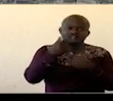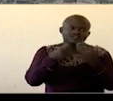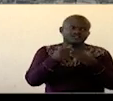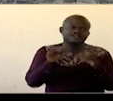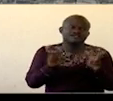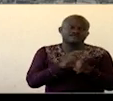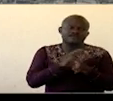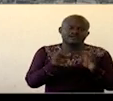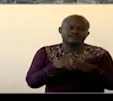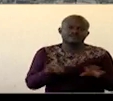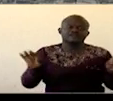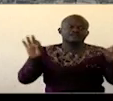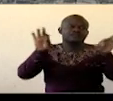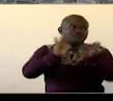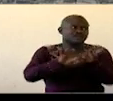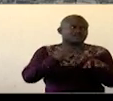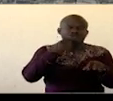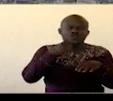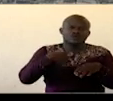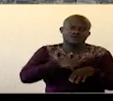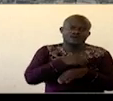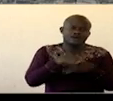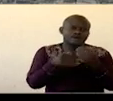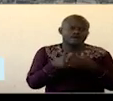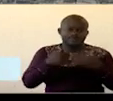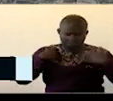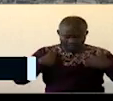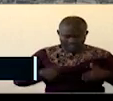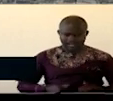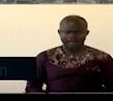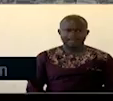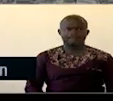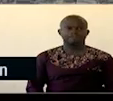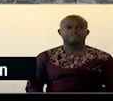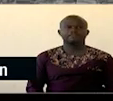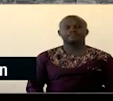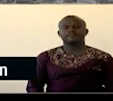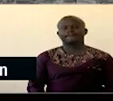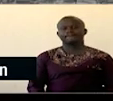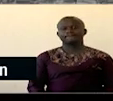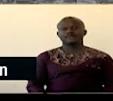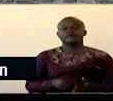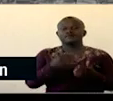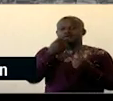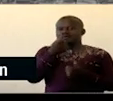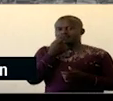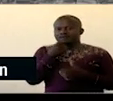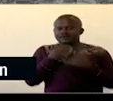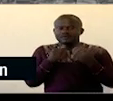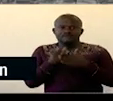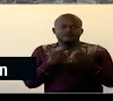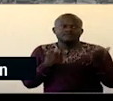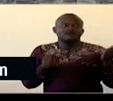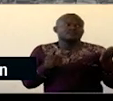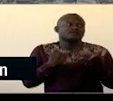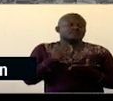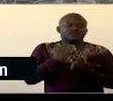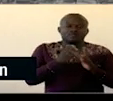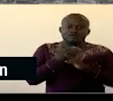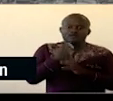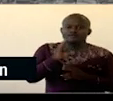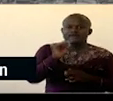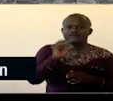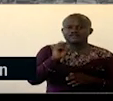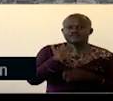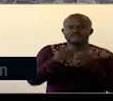very important to our body. Drugs and medicine. Biodiversity is a